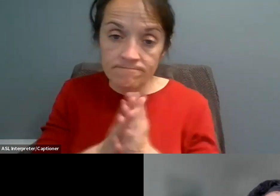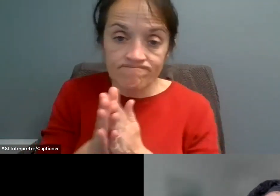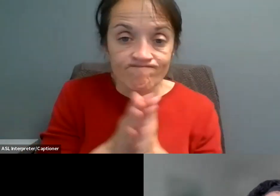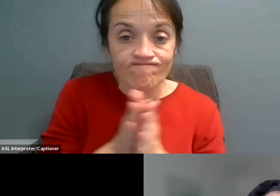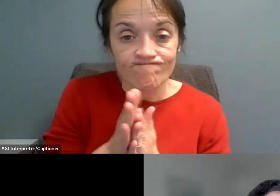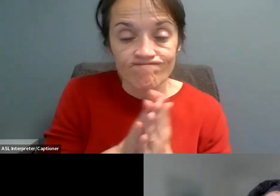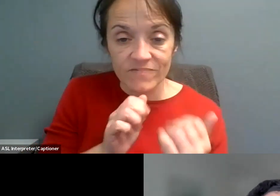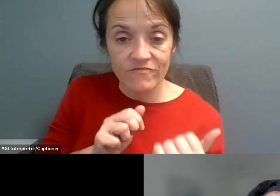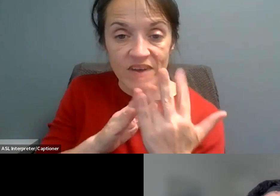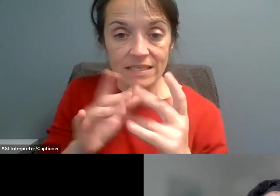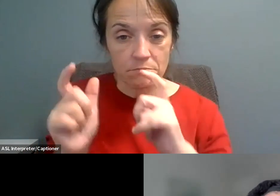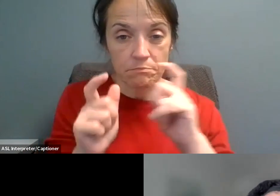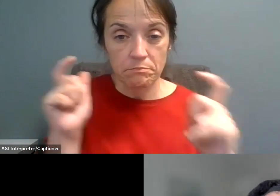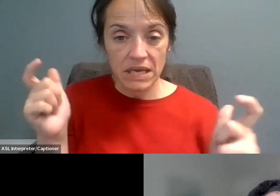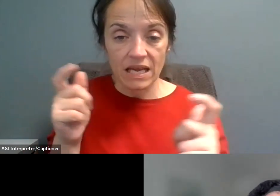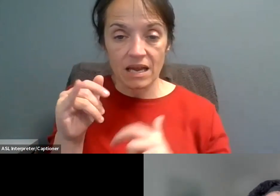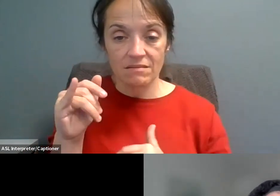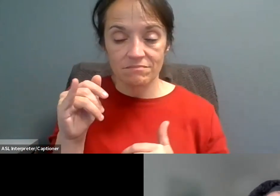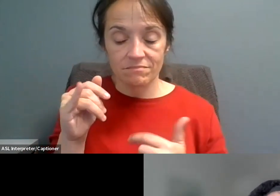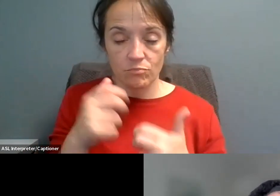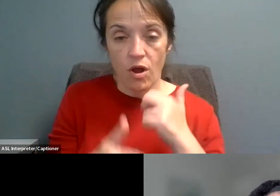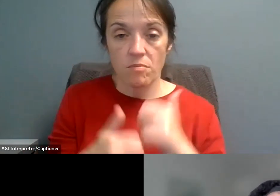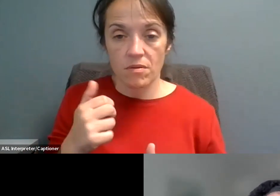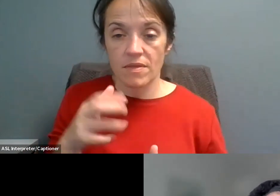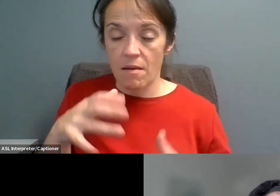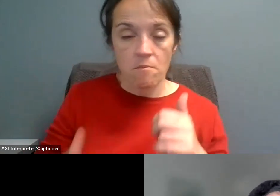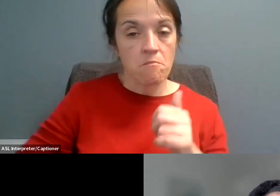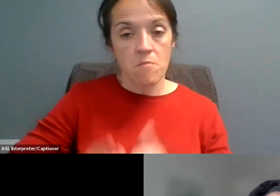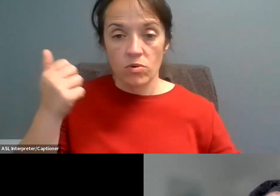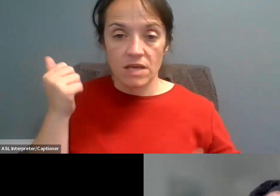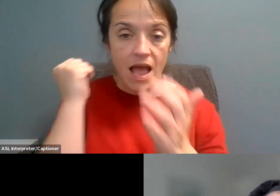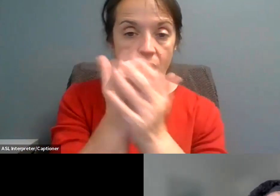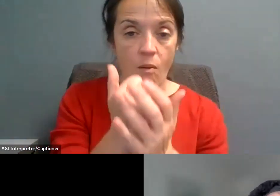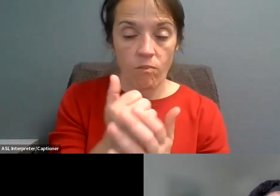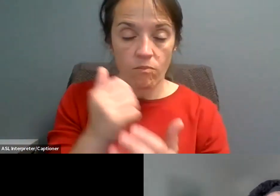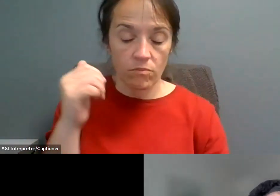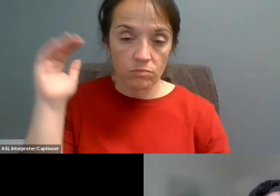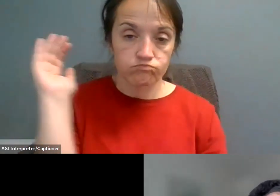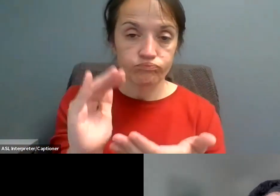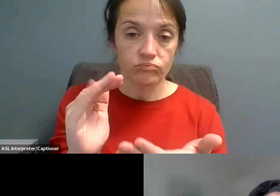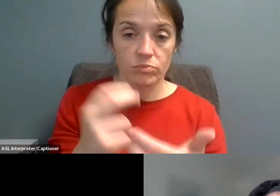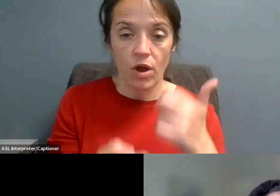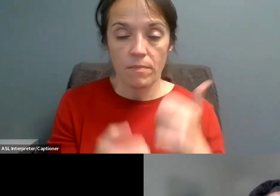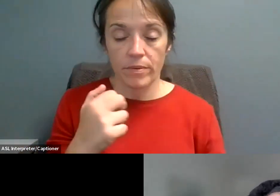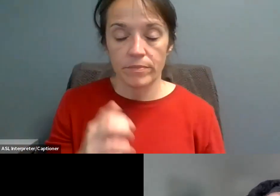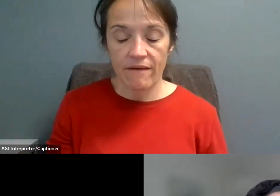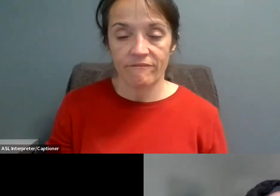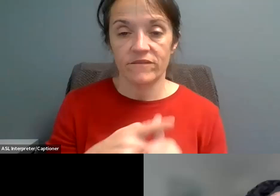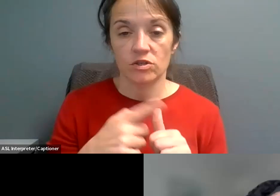of those bigger items that we think will have an impact on the activities that need to be completed in the system